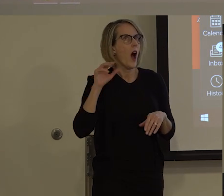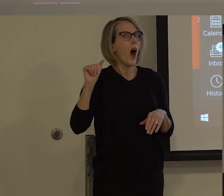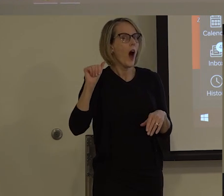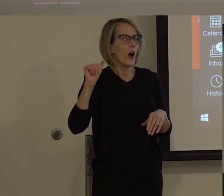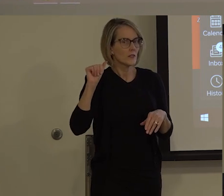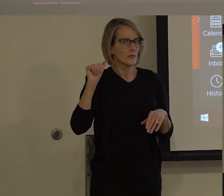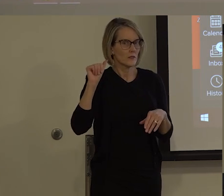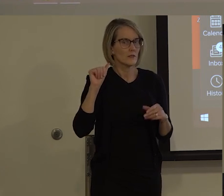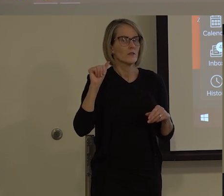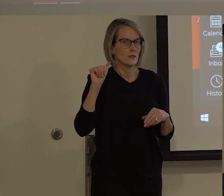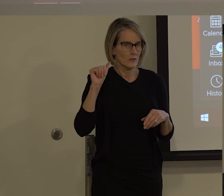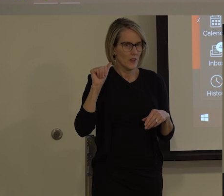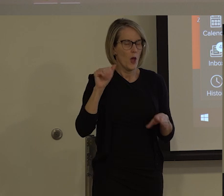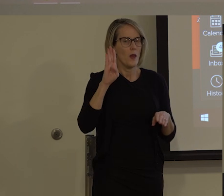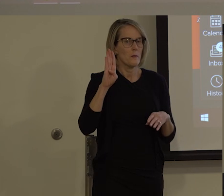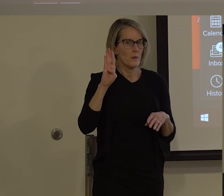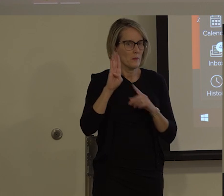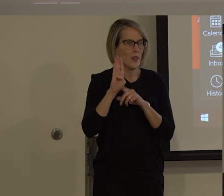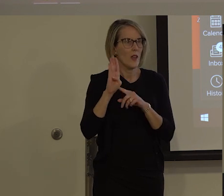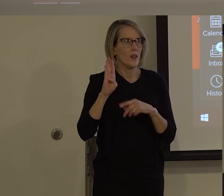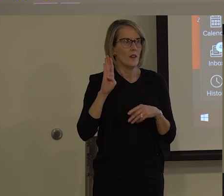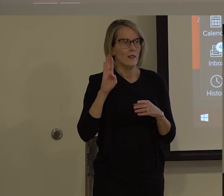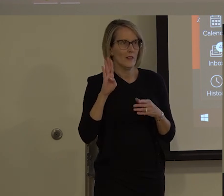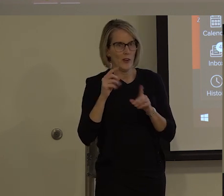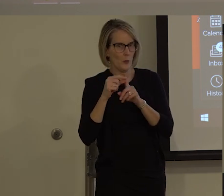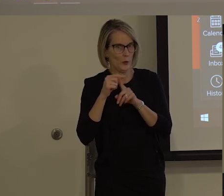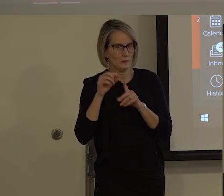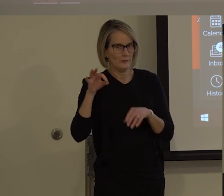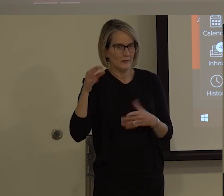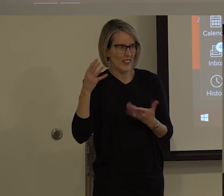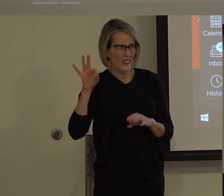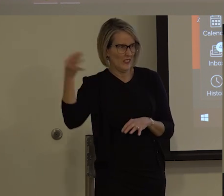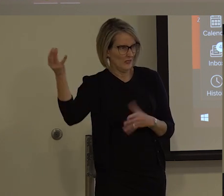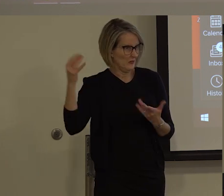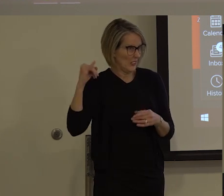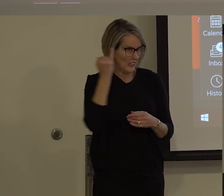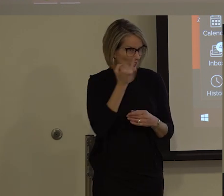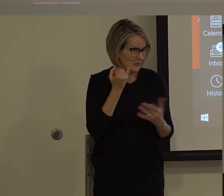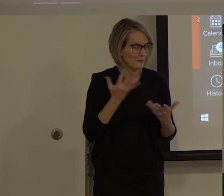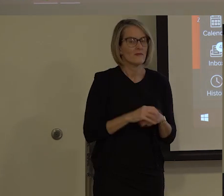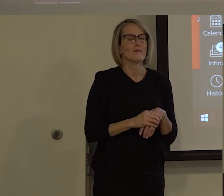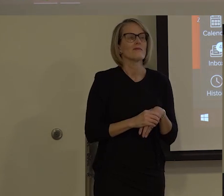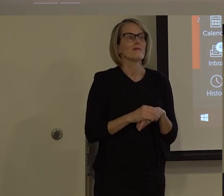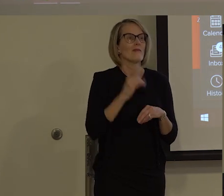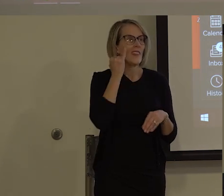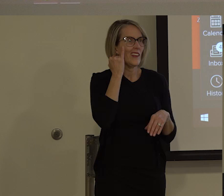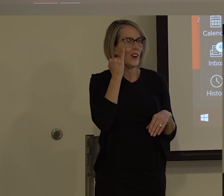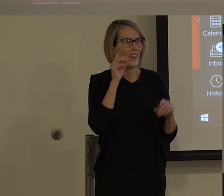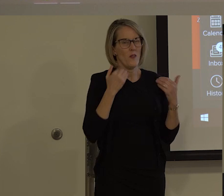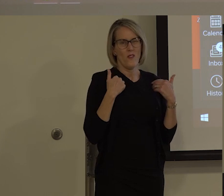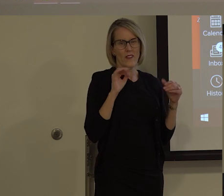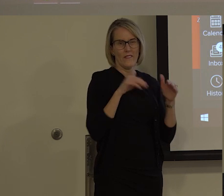And so they can go through each letter and listen to each one. Ballerine. Also for additional accessibility, if they need to see something